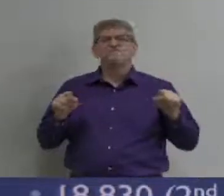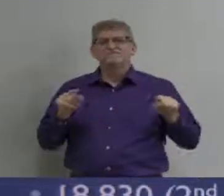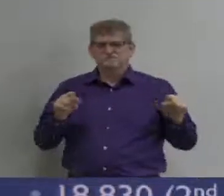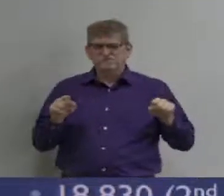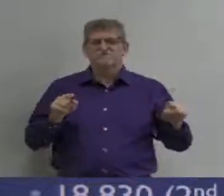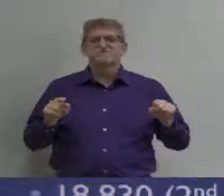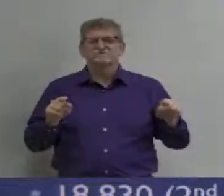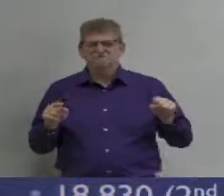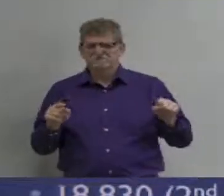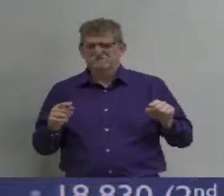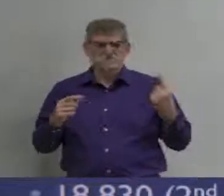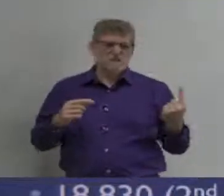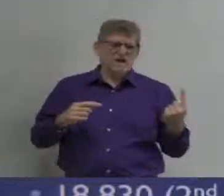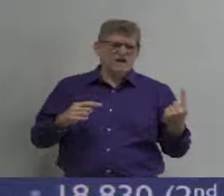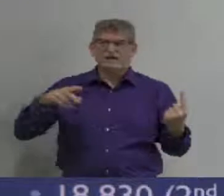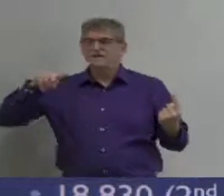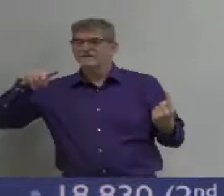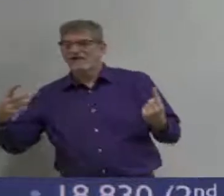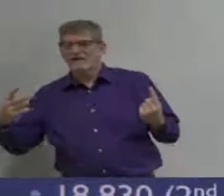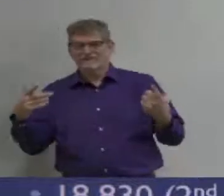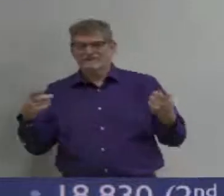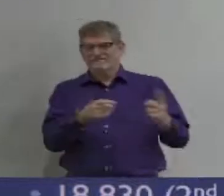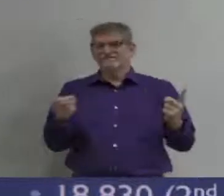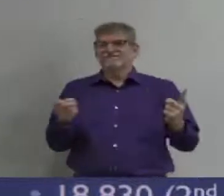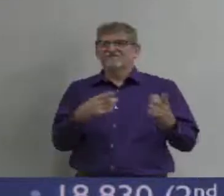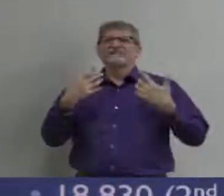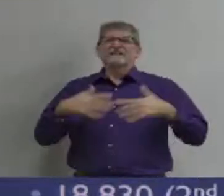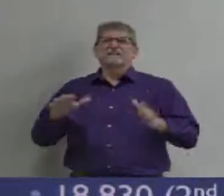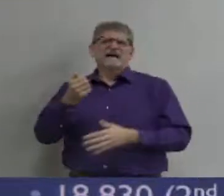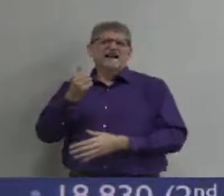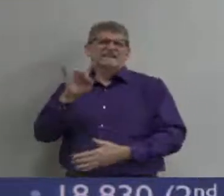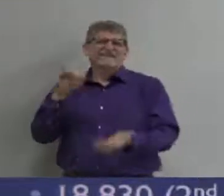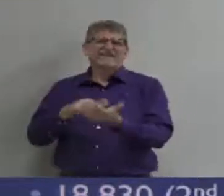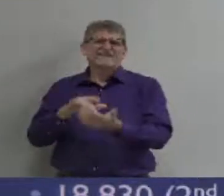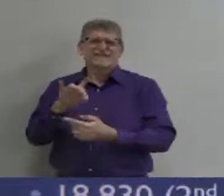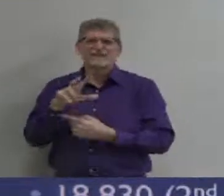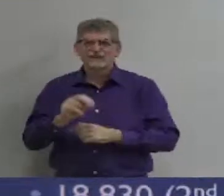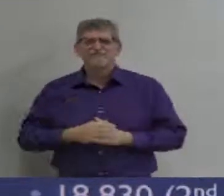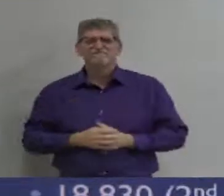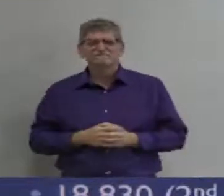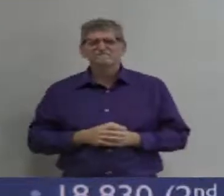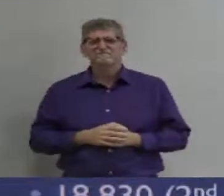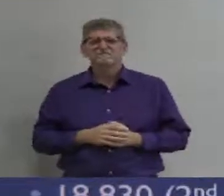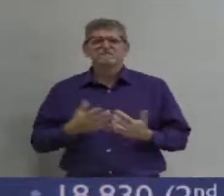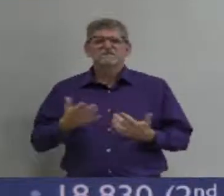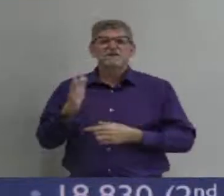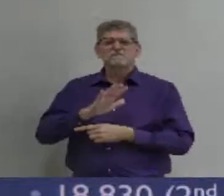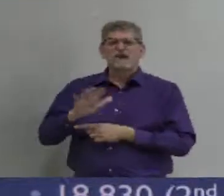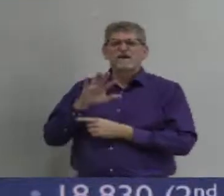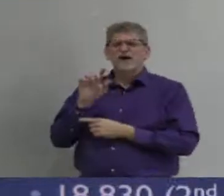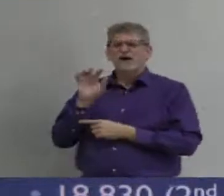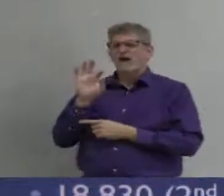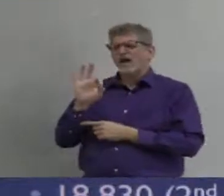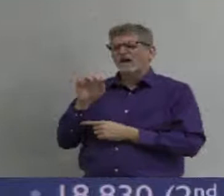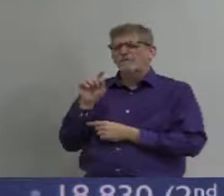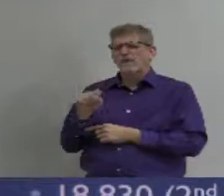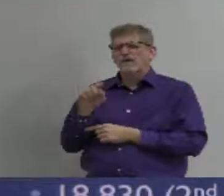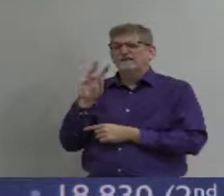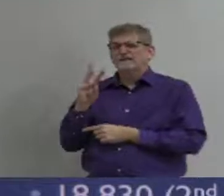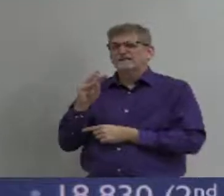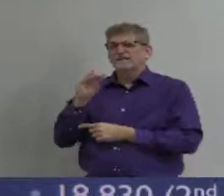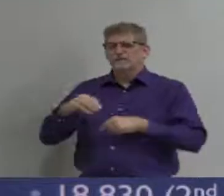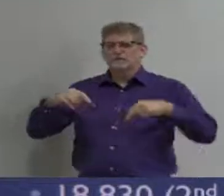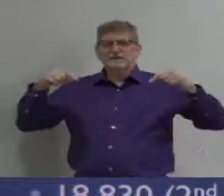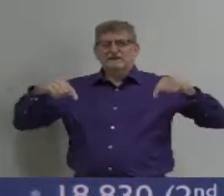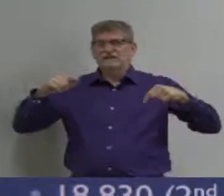Johnson vaccine, making them fully vaccinated. So that's about 9.6% of our county's population is considered